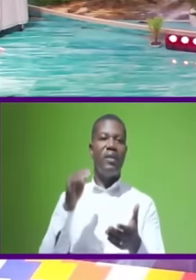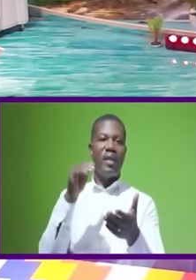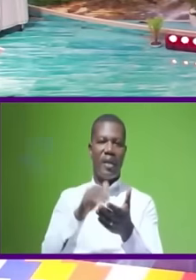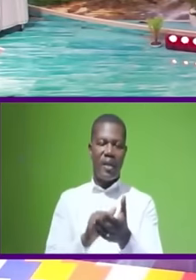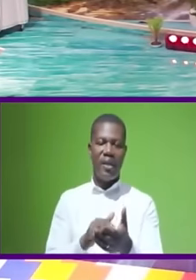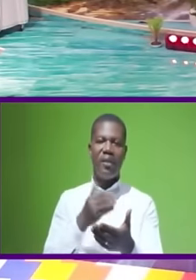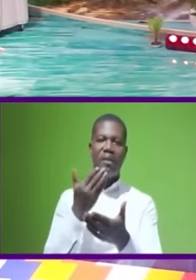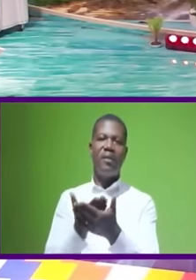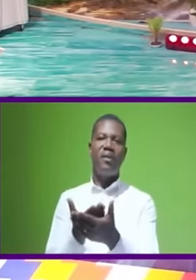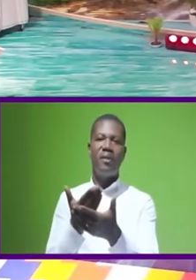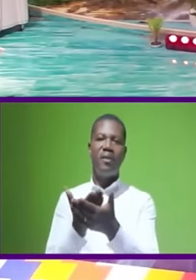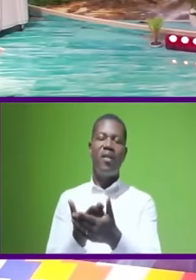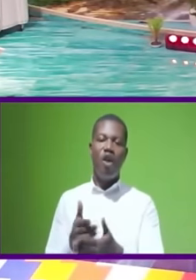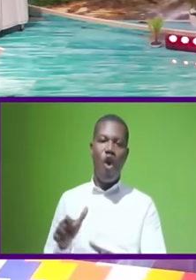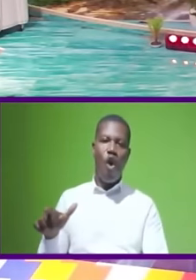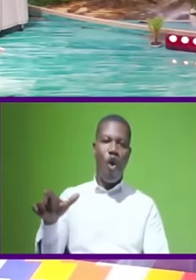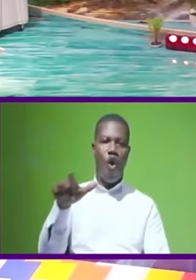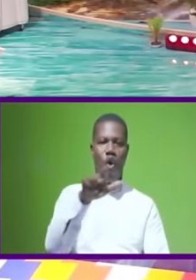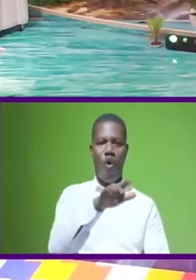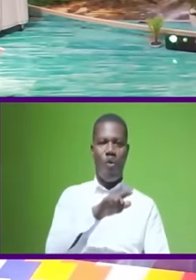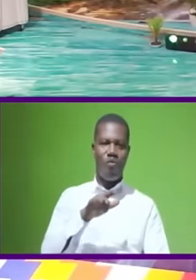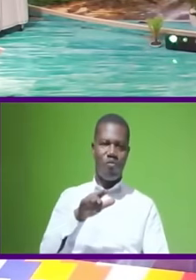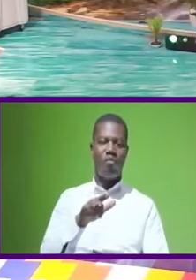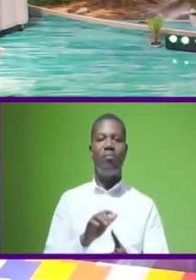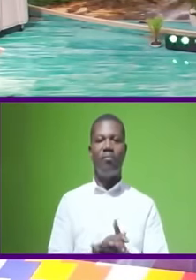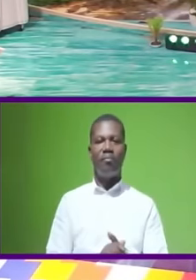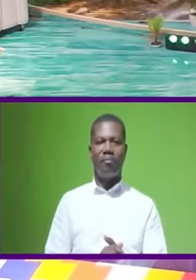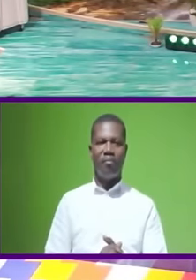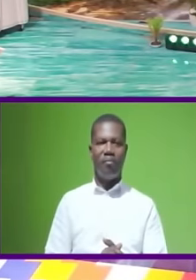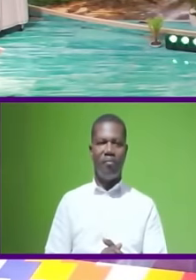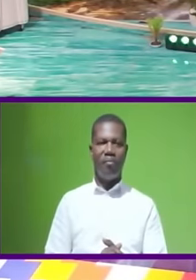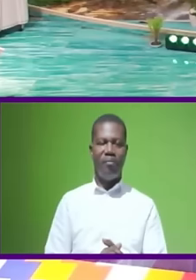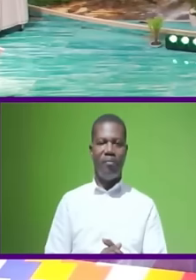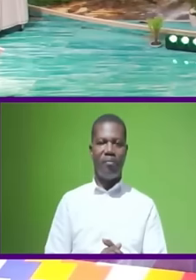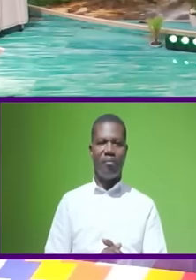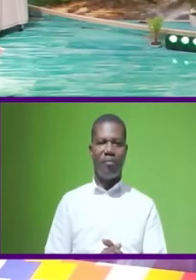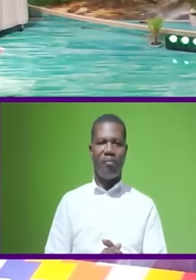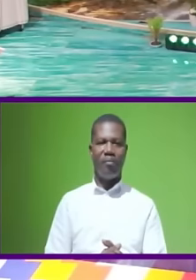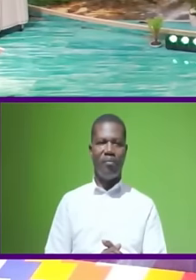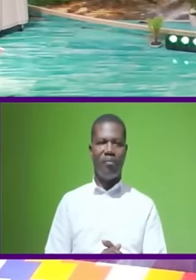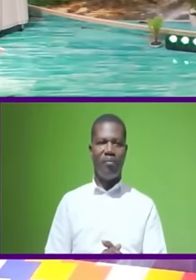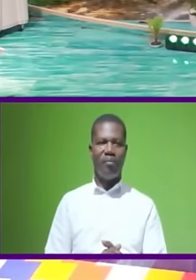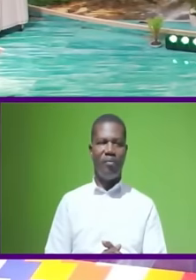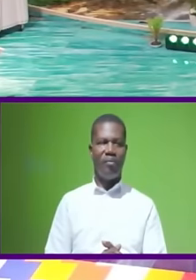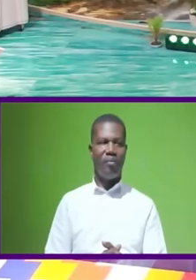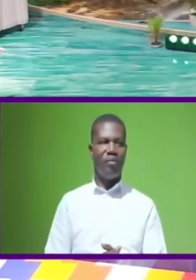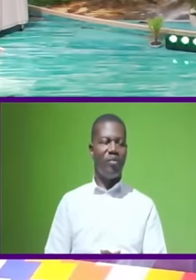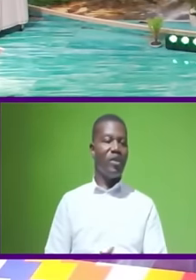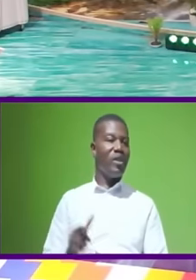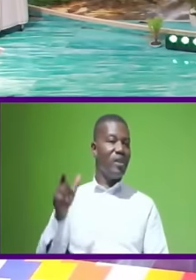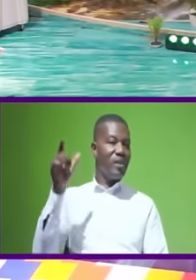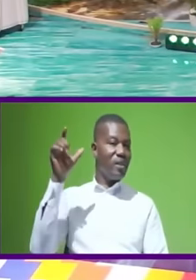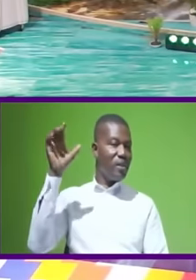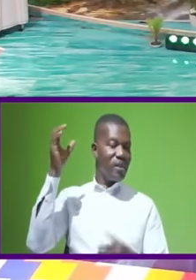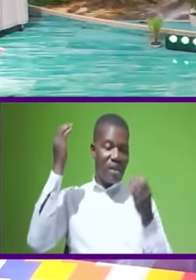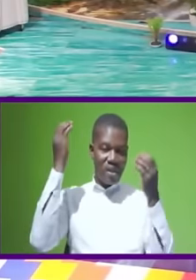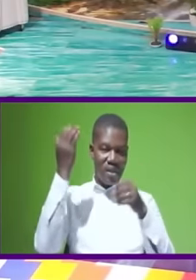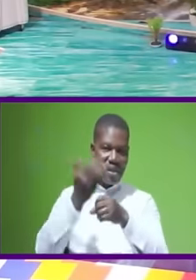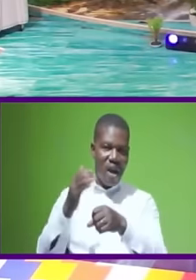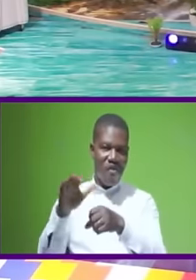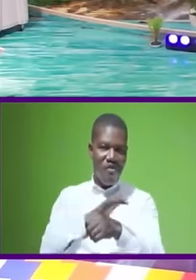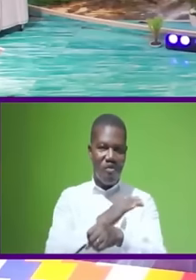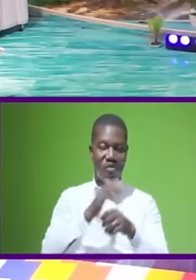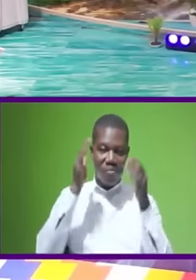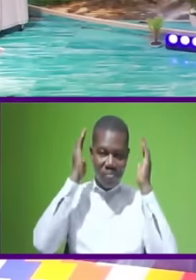So I'll plead to you and then beg all of you that please